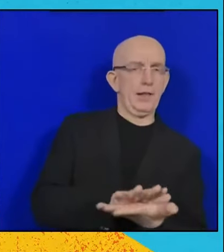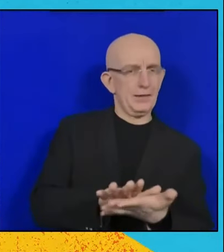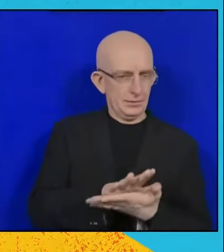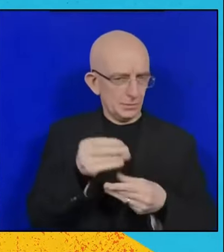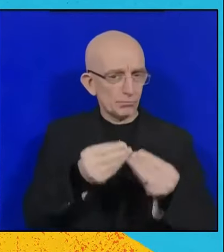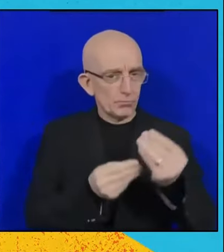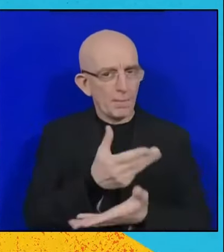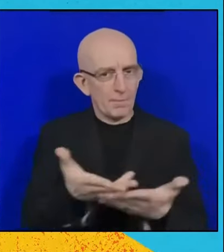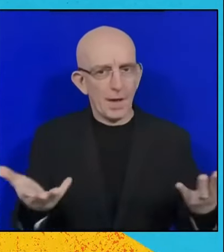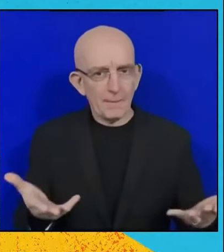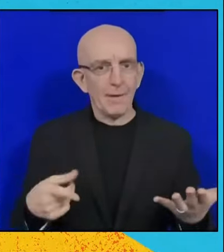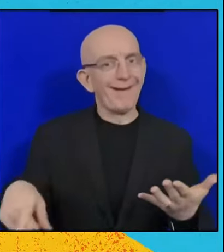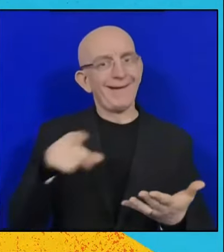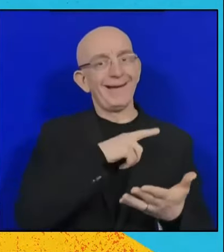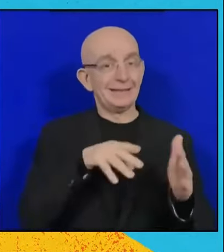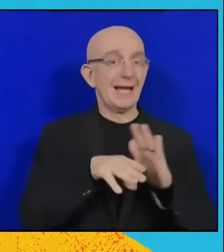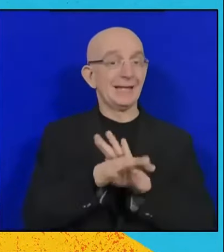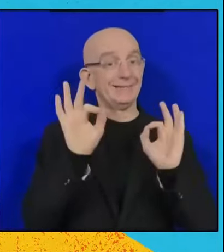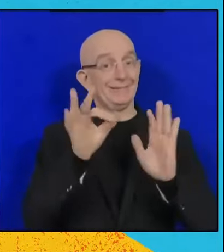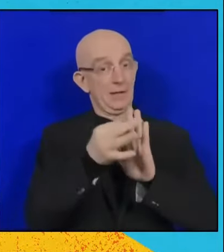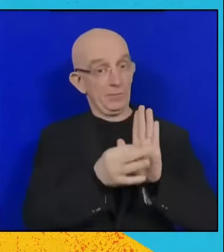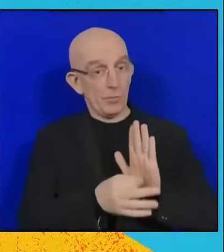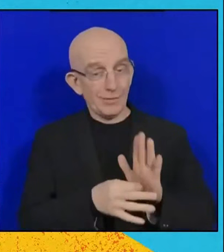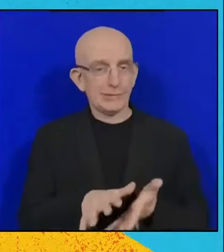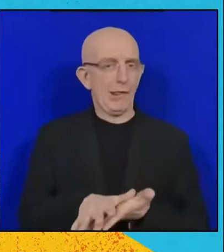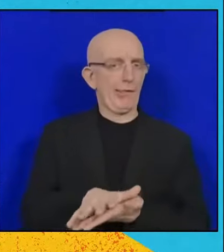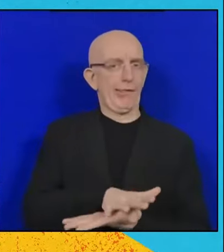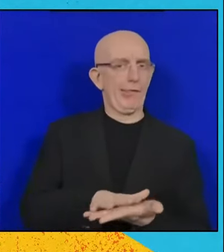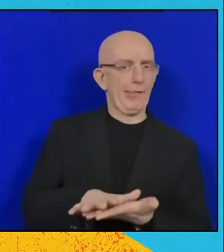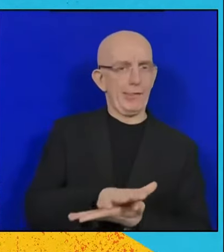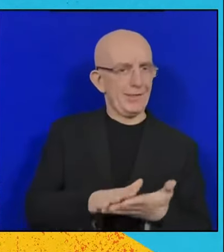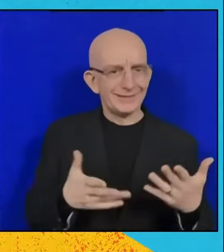limited time. Raise your hands, member states. Thank you.